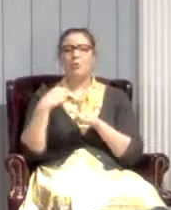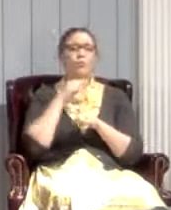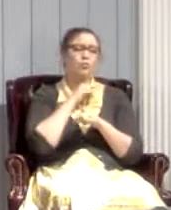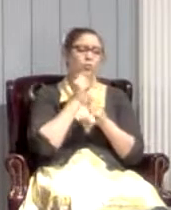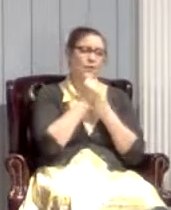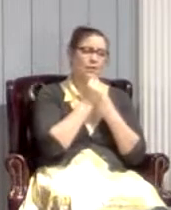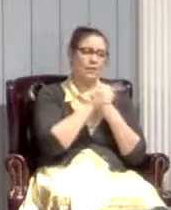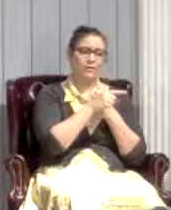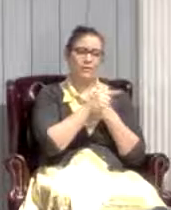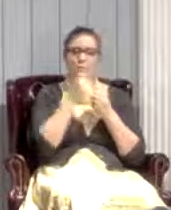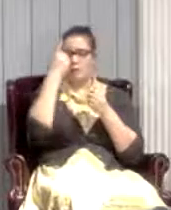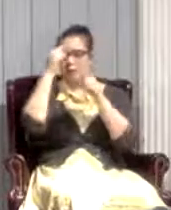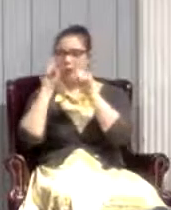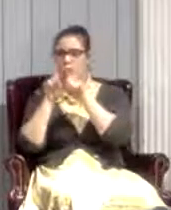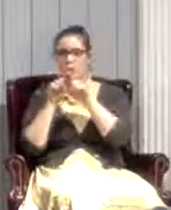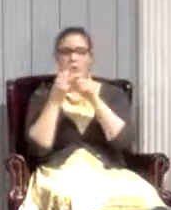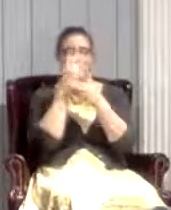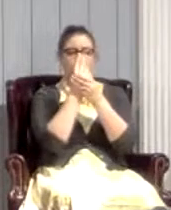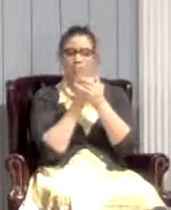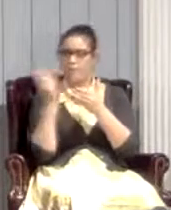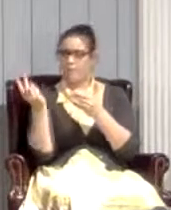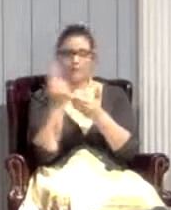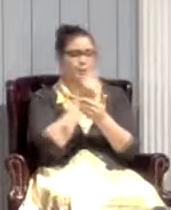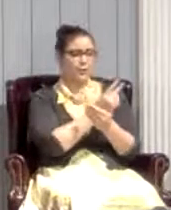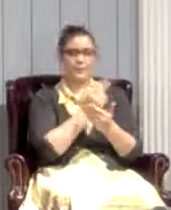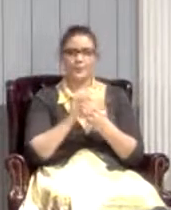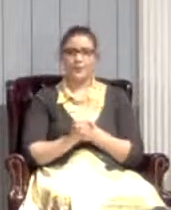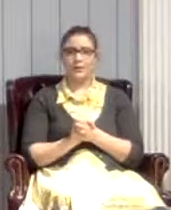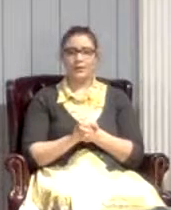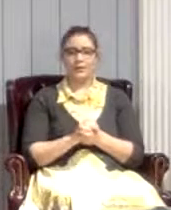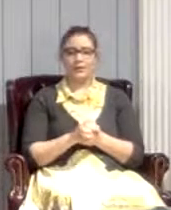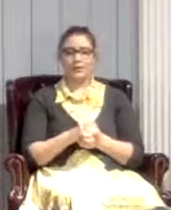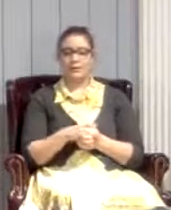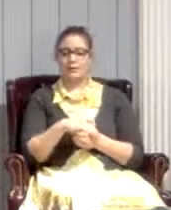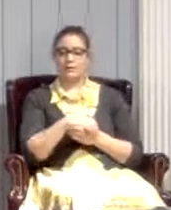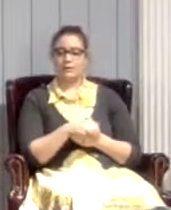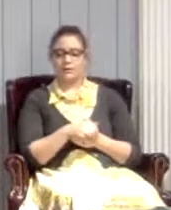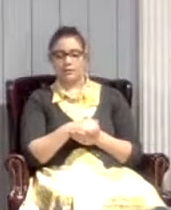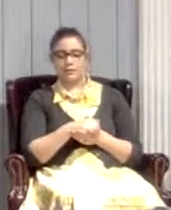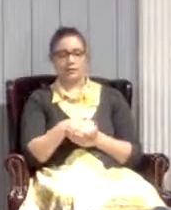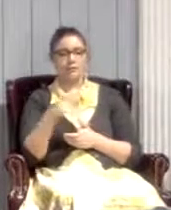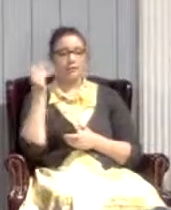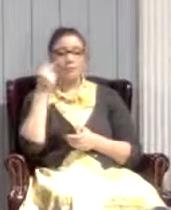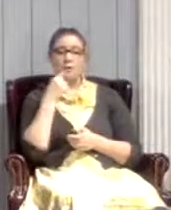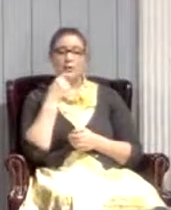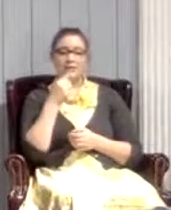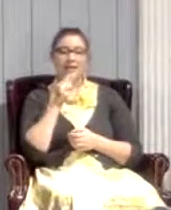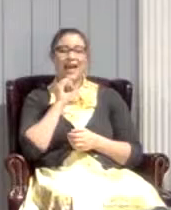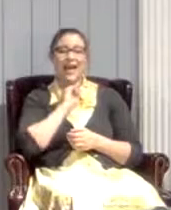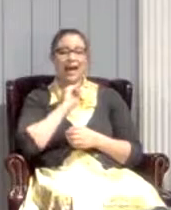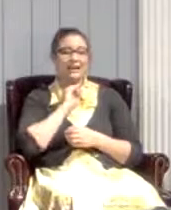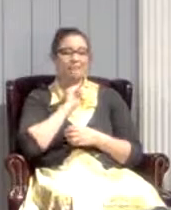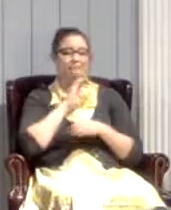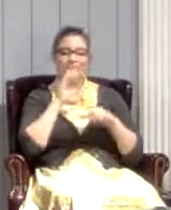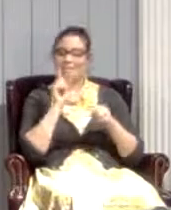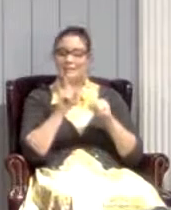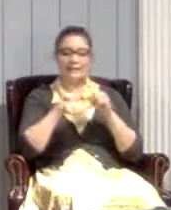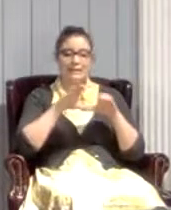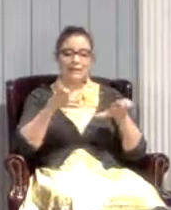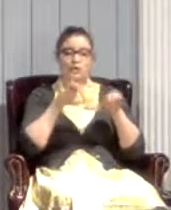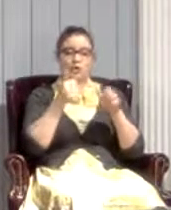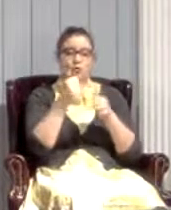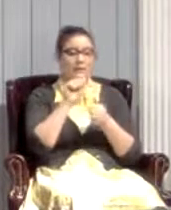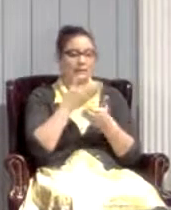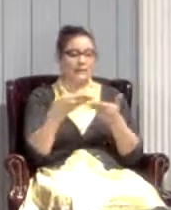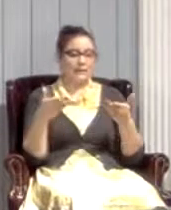And Paul said, I can't do anything with the troublemaker until you get on board with me. That's what's